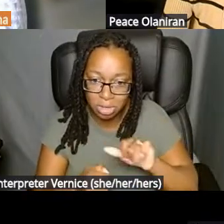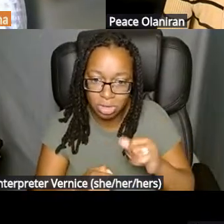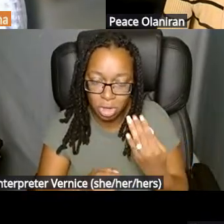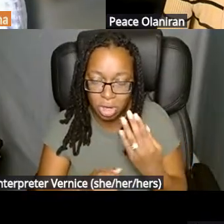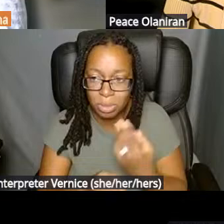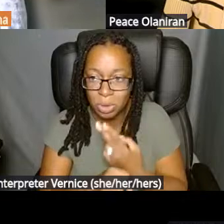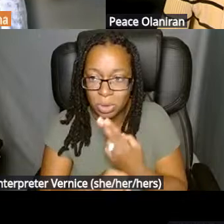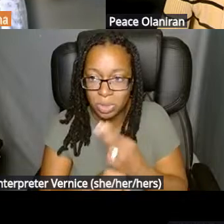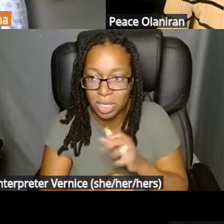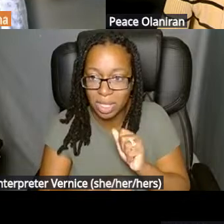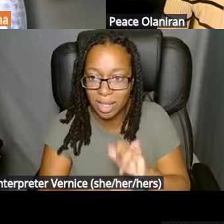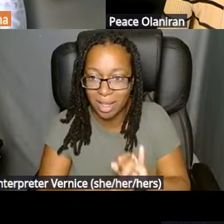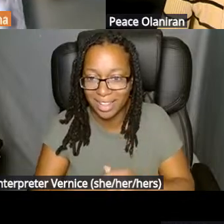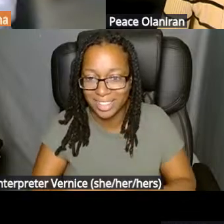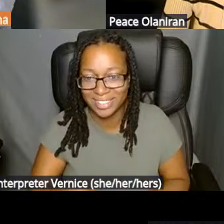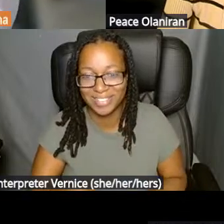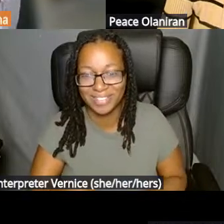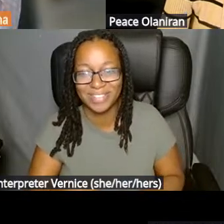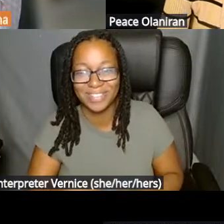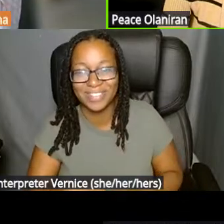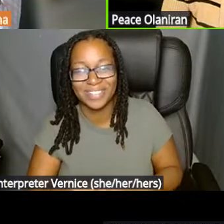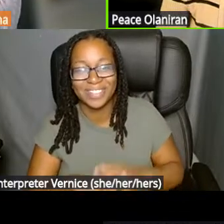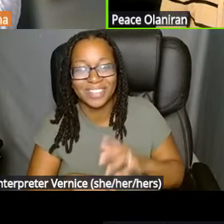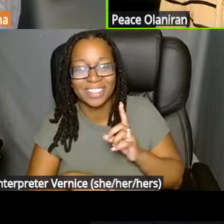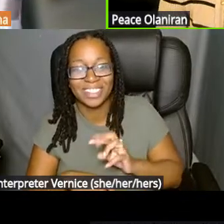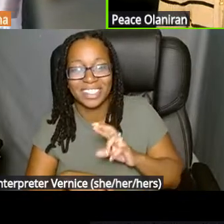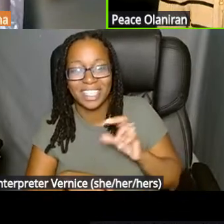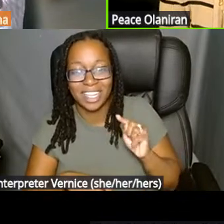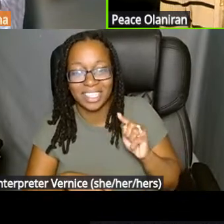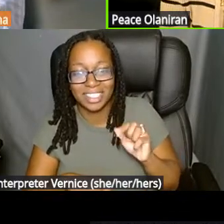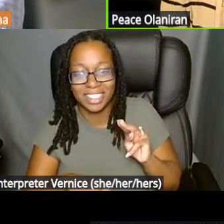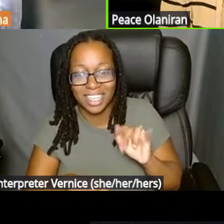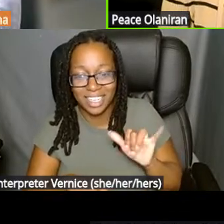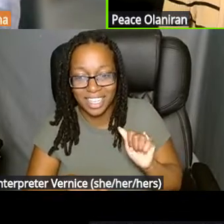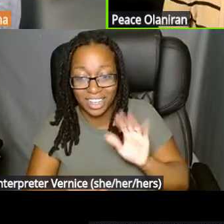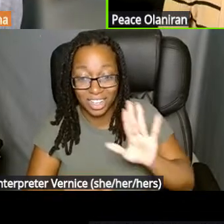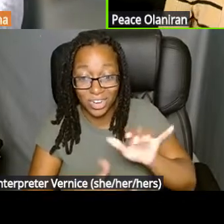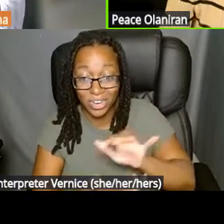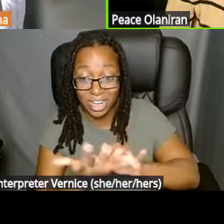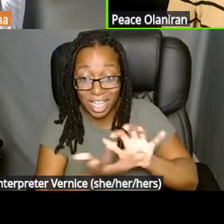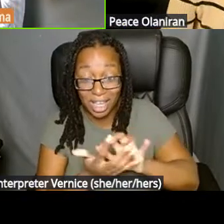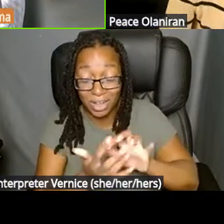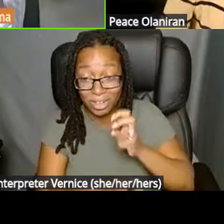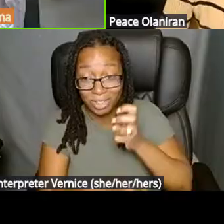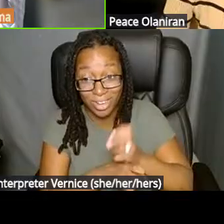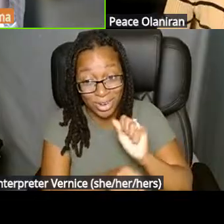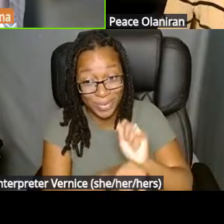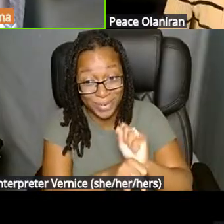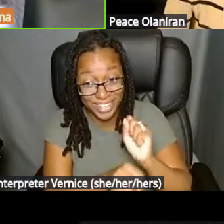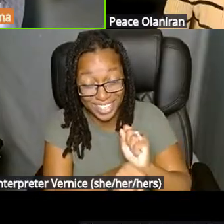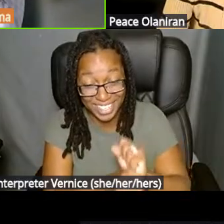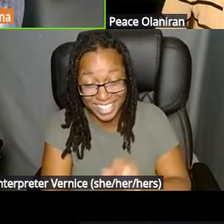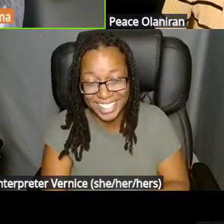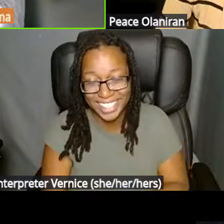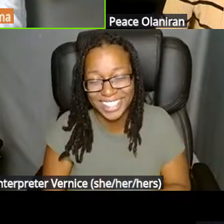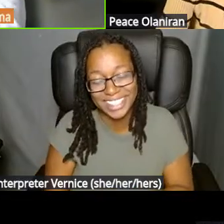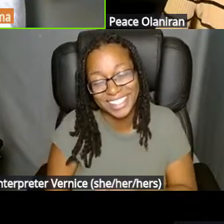Tanya, your Claude is working hard. Girl, don't look at me. The bill is